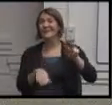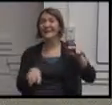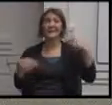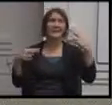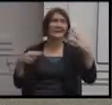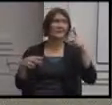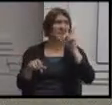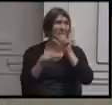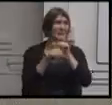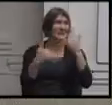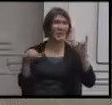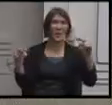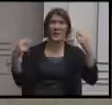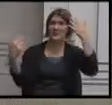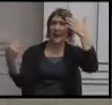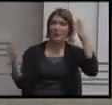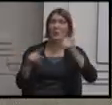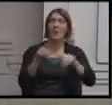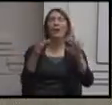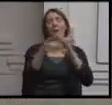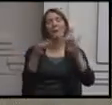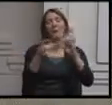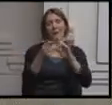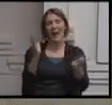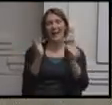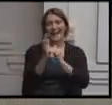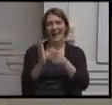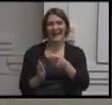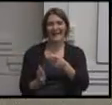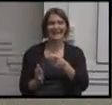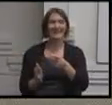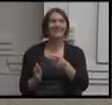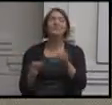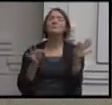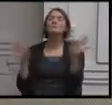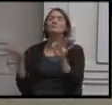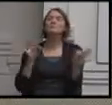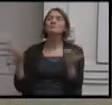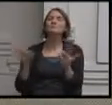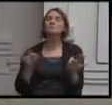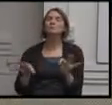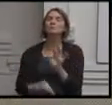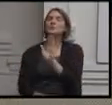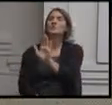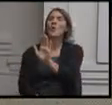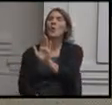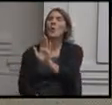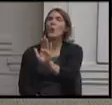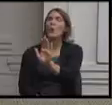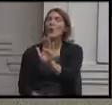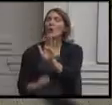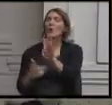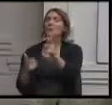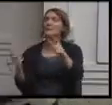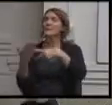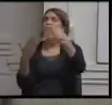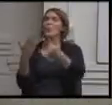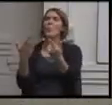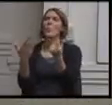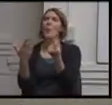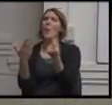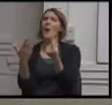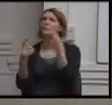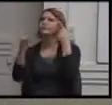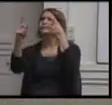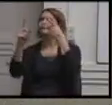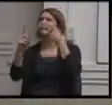watching and for the benefit of the discussion, just talk with us about the major programs that you